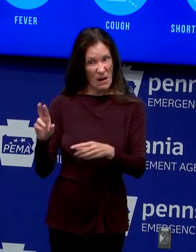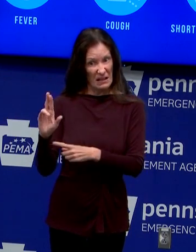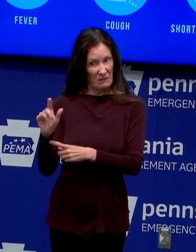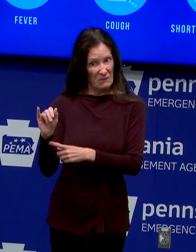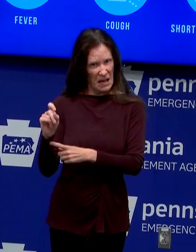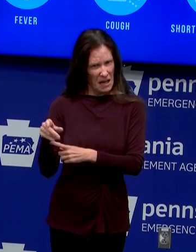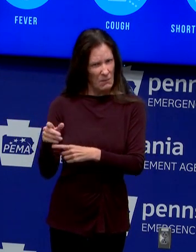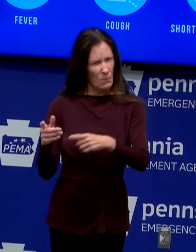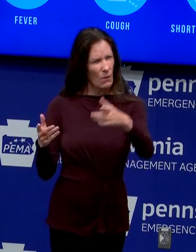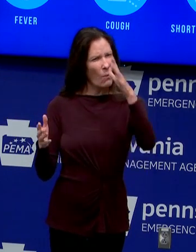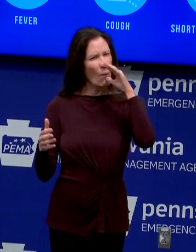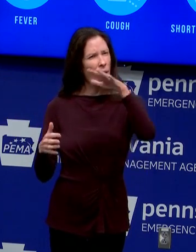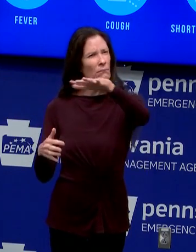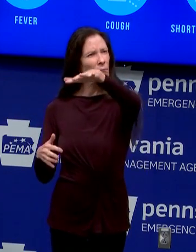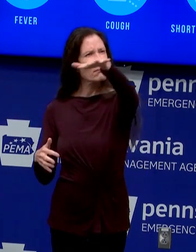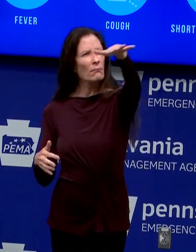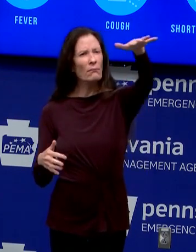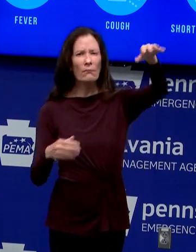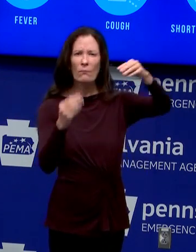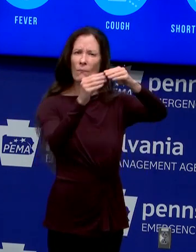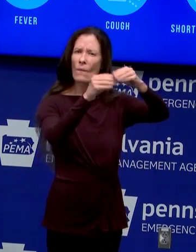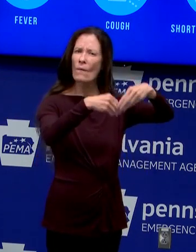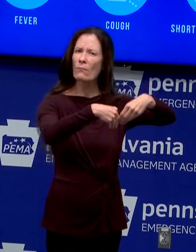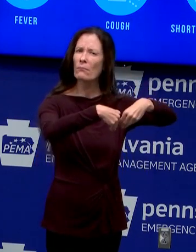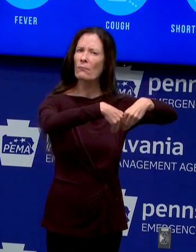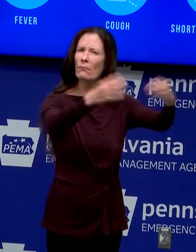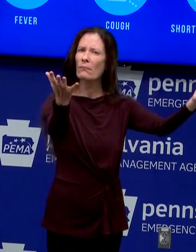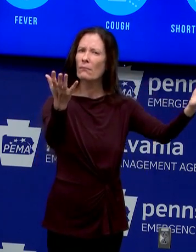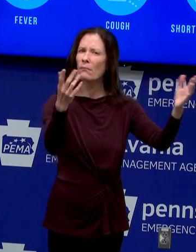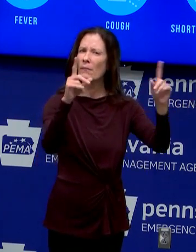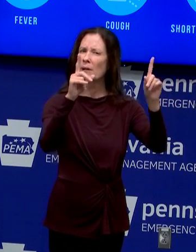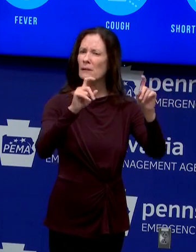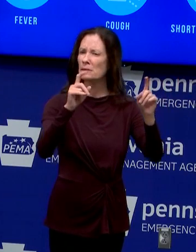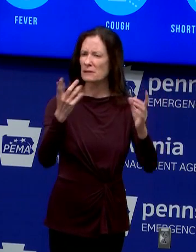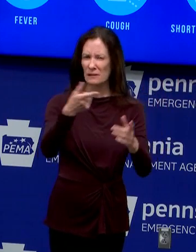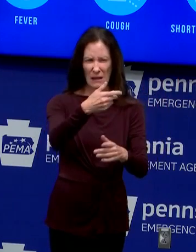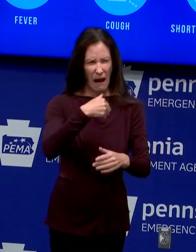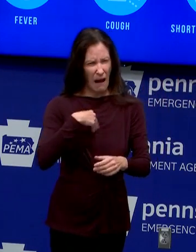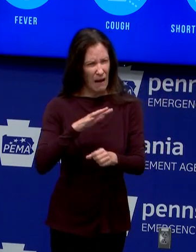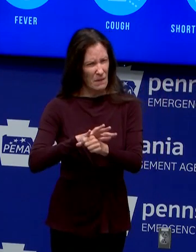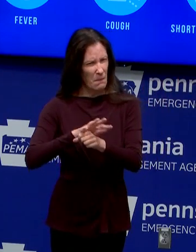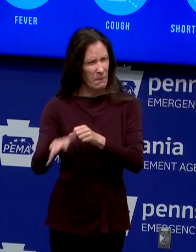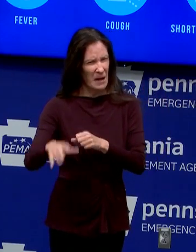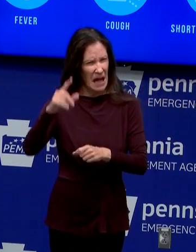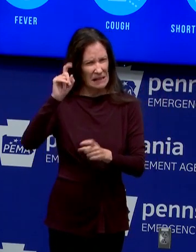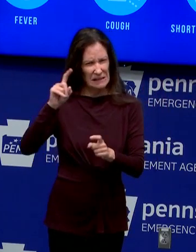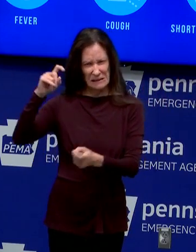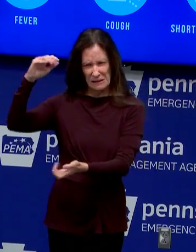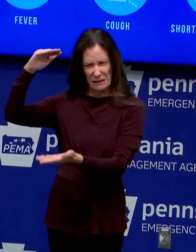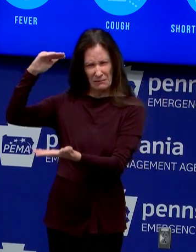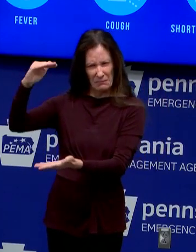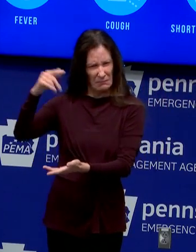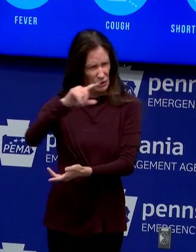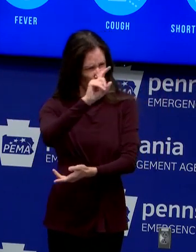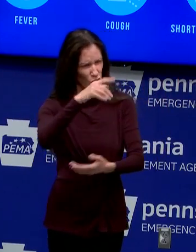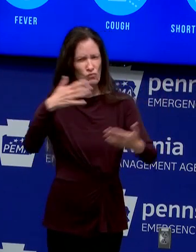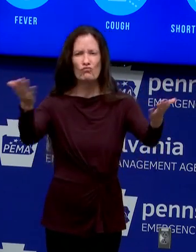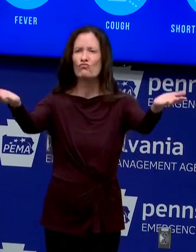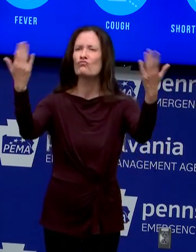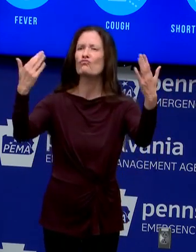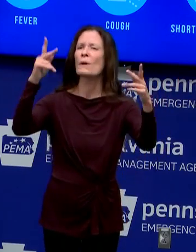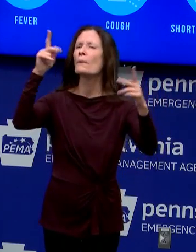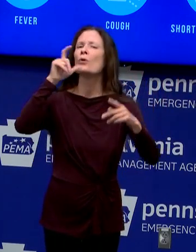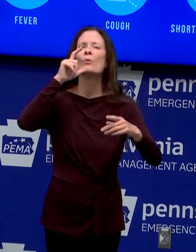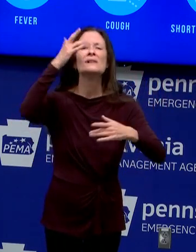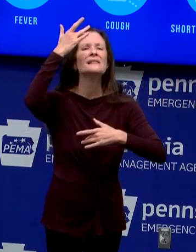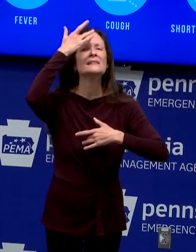an objection if providers want to do that. Where we're going to be prioritizing our testing is in terms of symptomatic individuals,